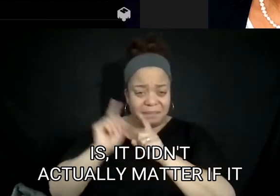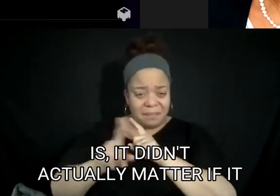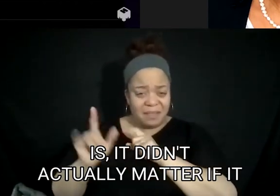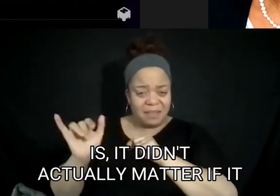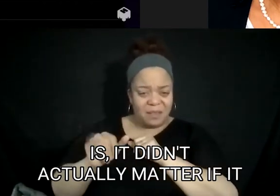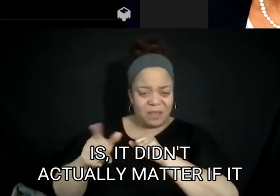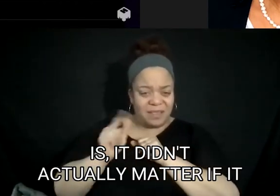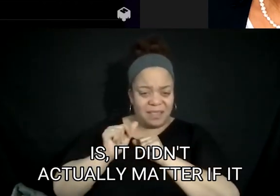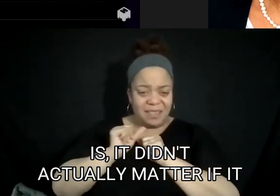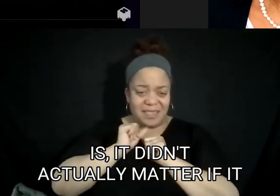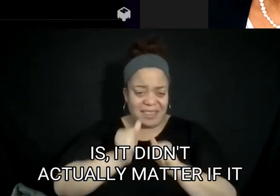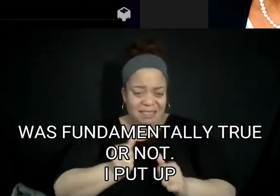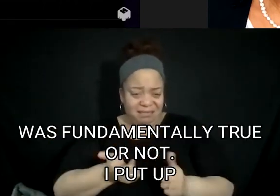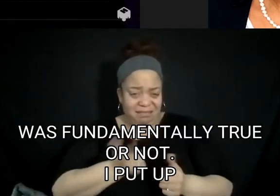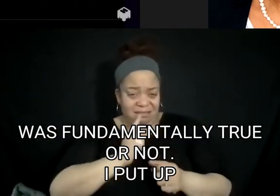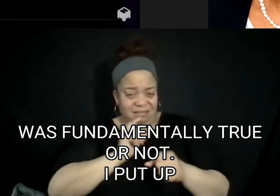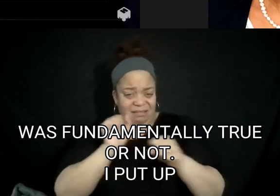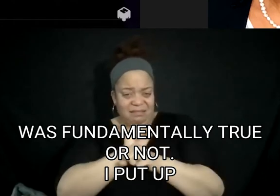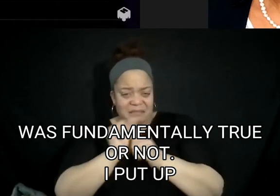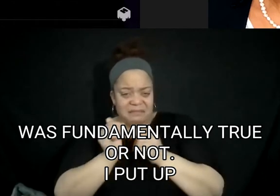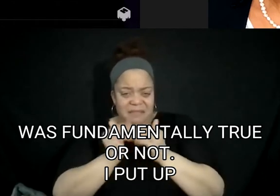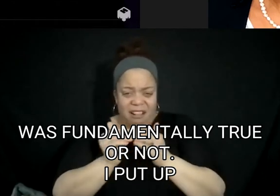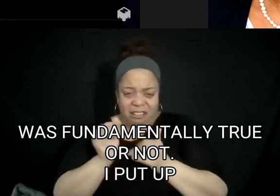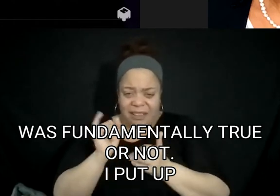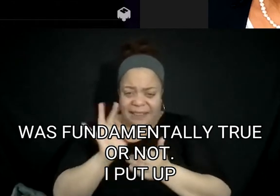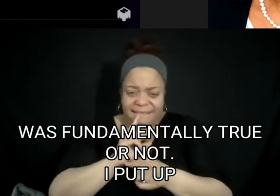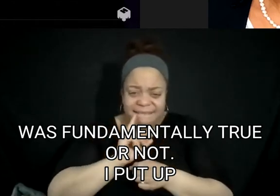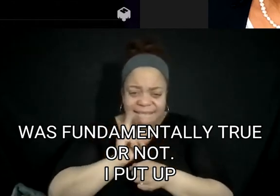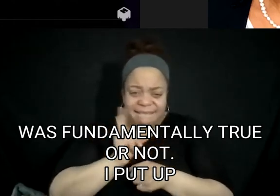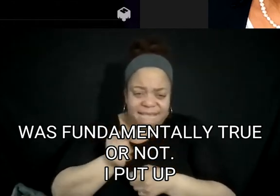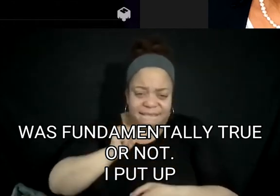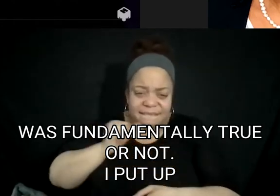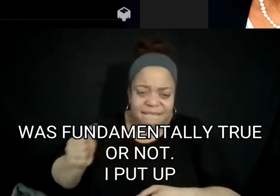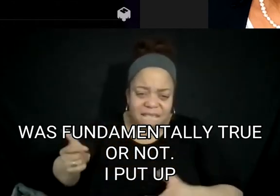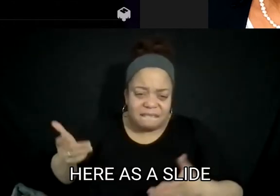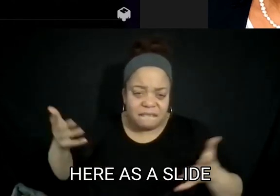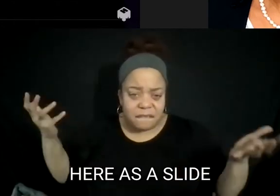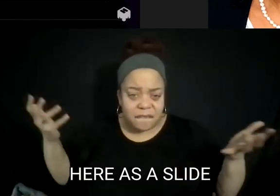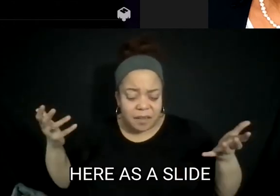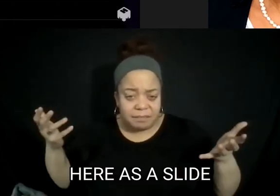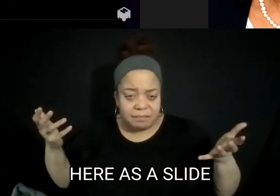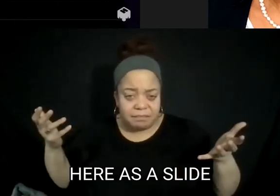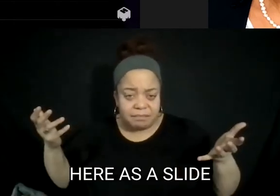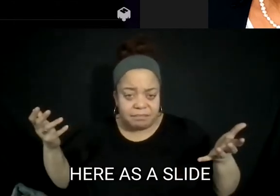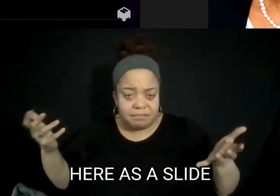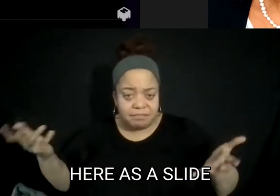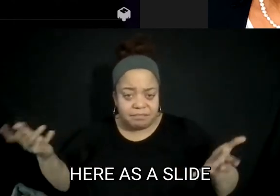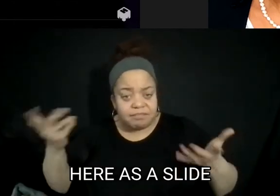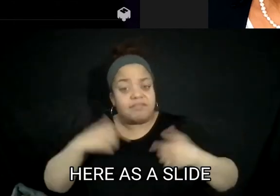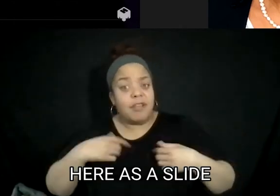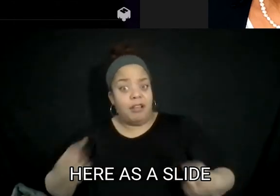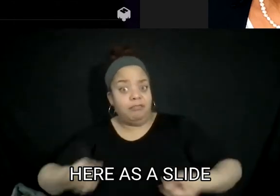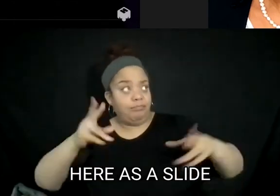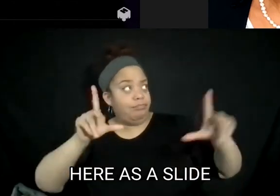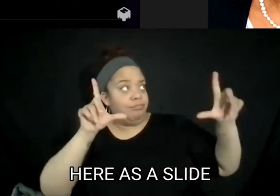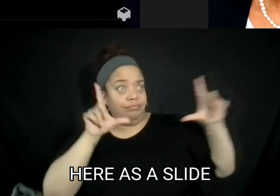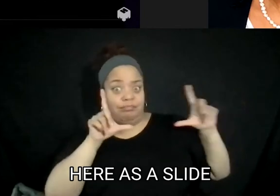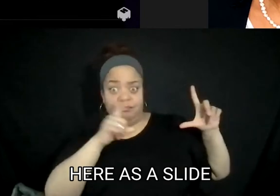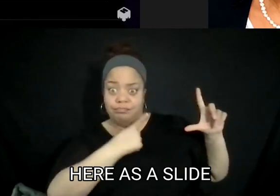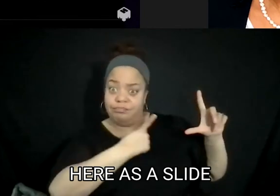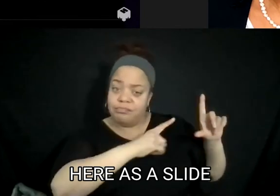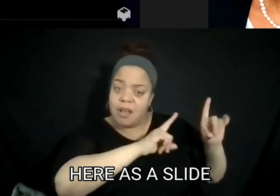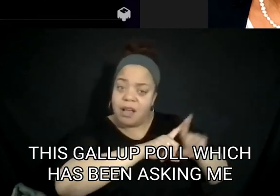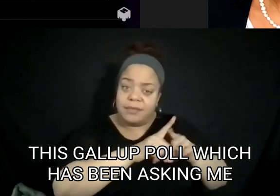slide this Gallup poll, which has been asking people for since about 1989 if they think